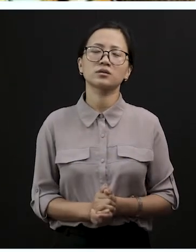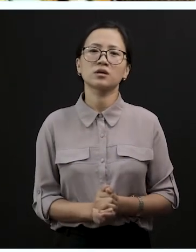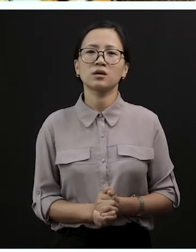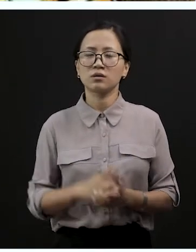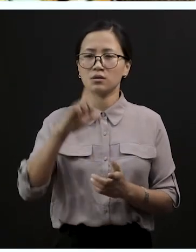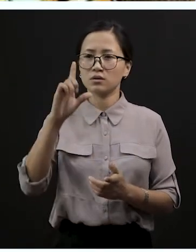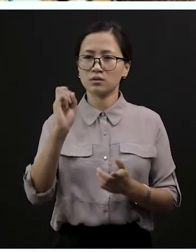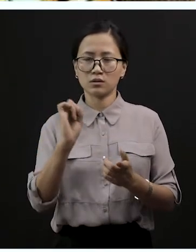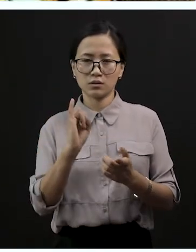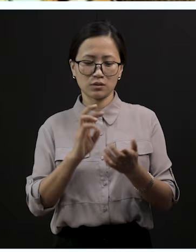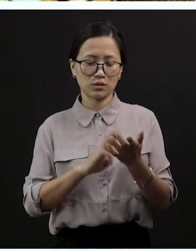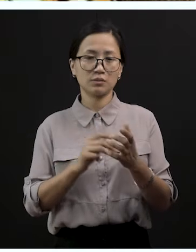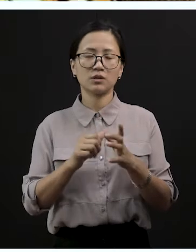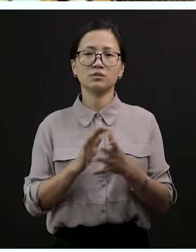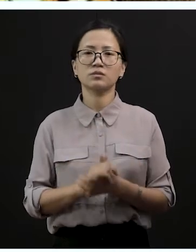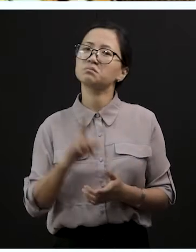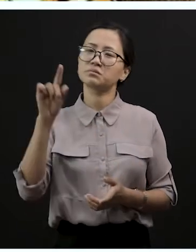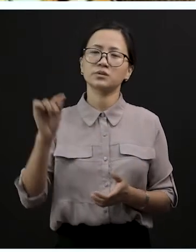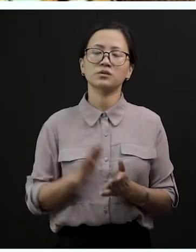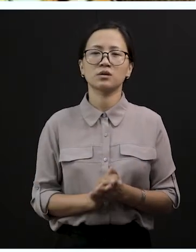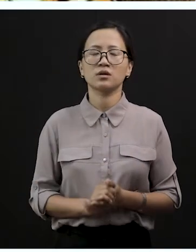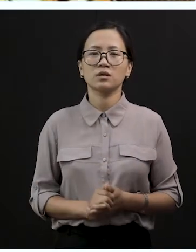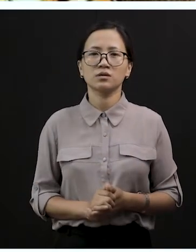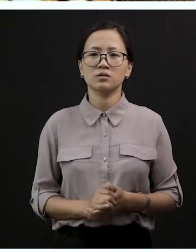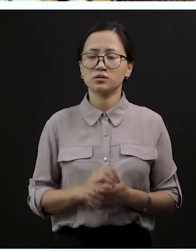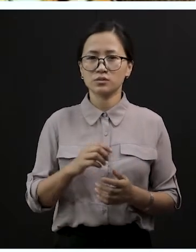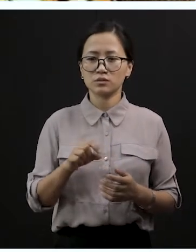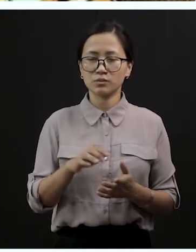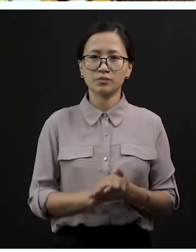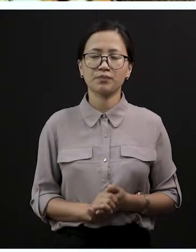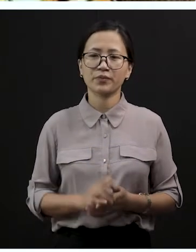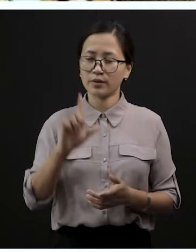trick, right, to get the tomatoes. Lima played a trick, and